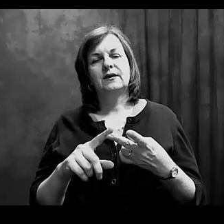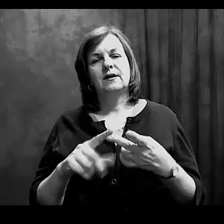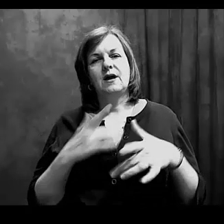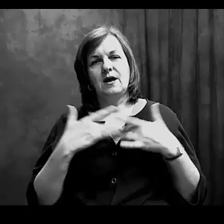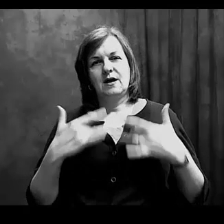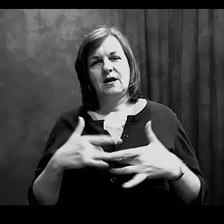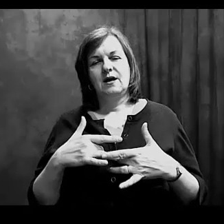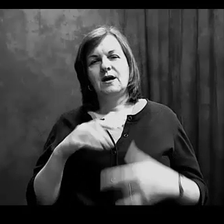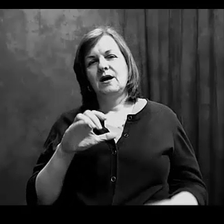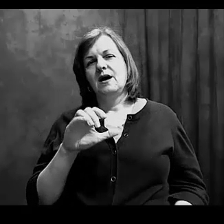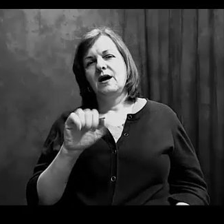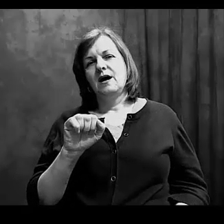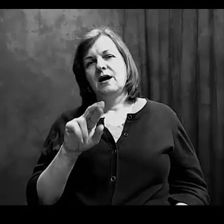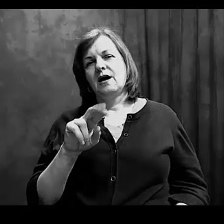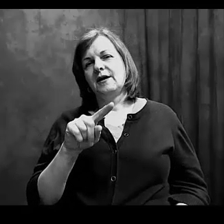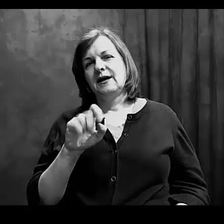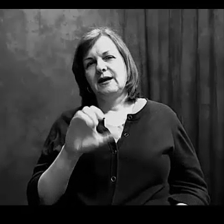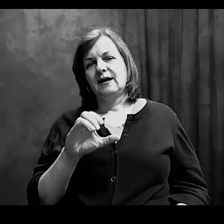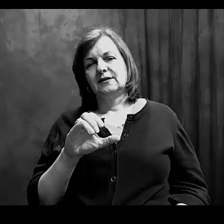Cardiac, heart,